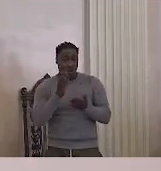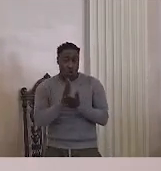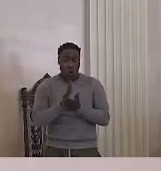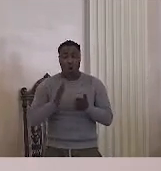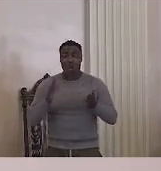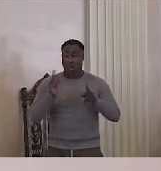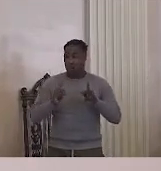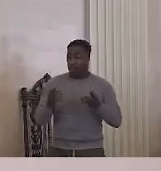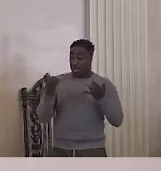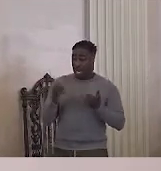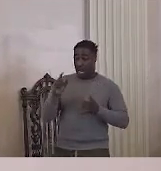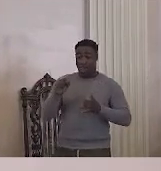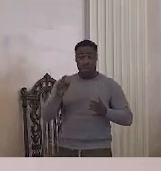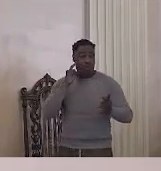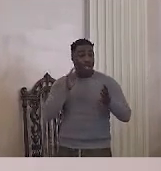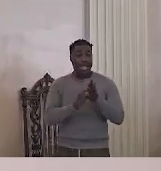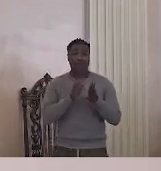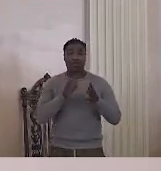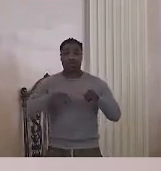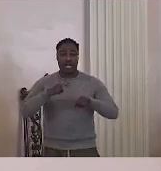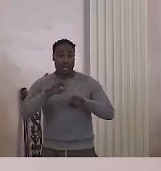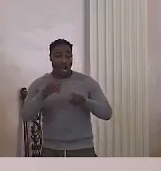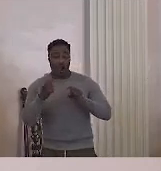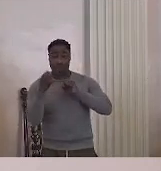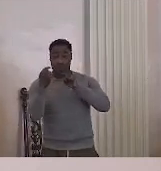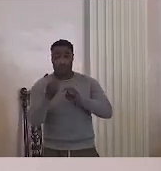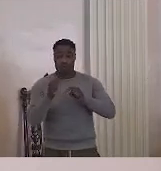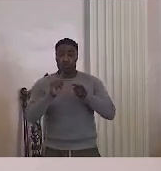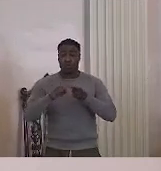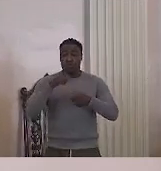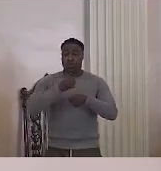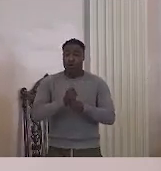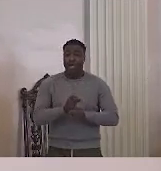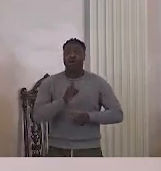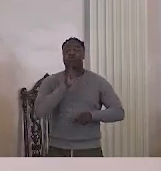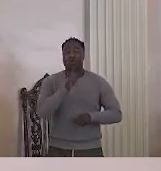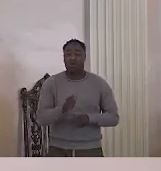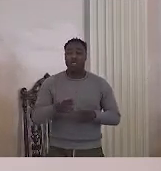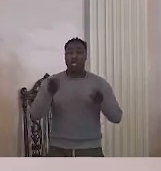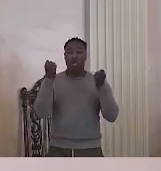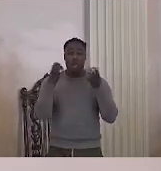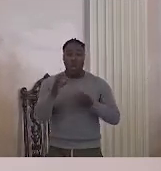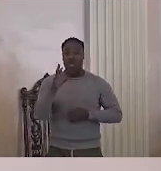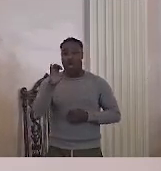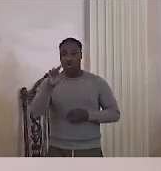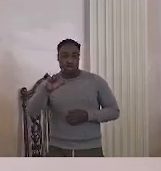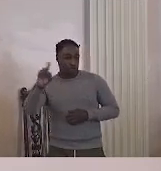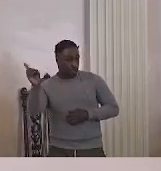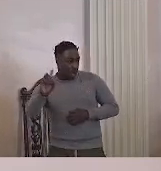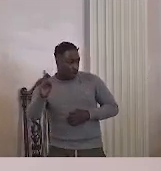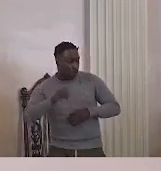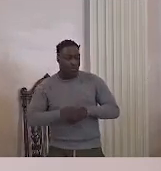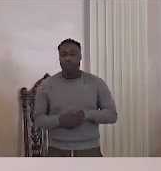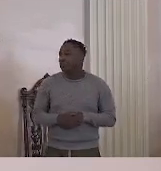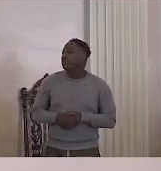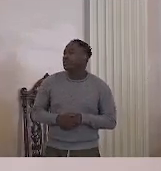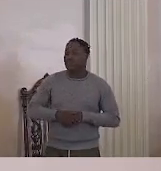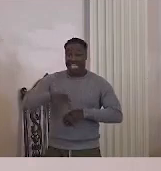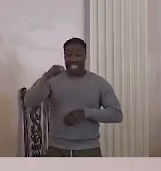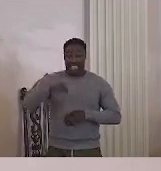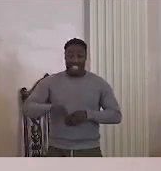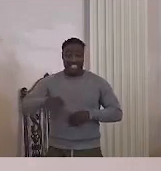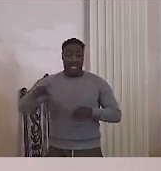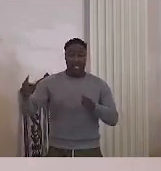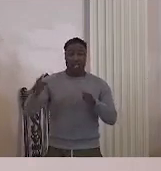must recognize the true nature of the struggle in order to create a truly multiracial democracy. This is